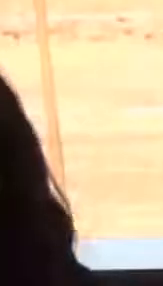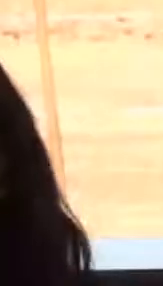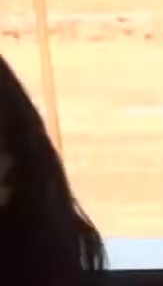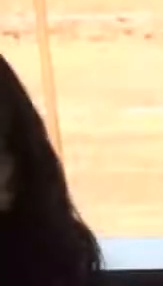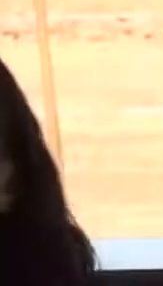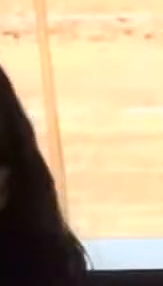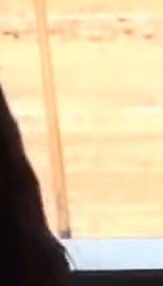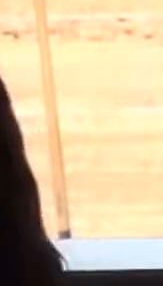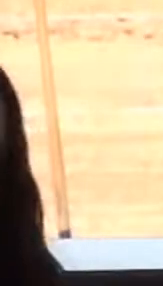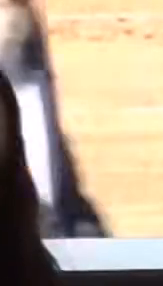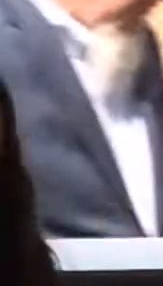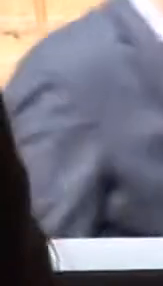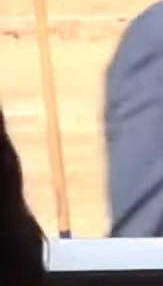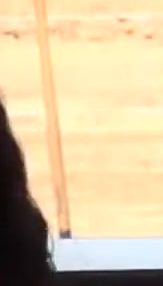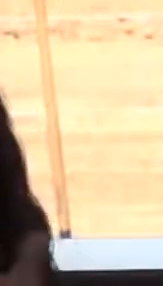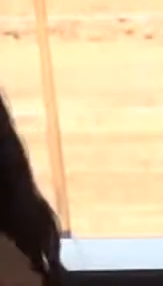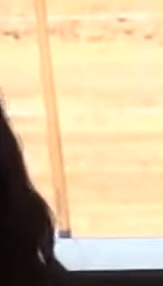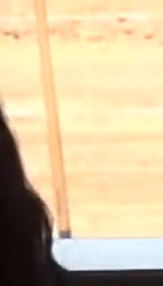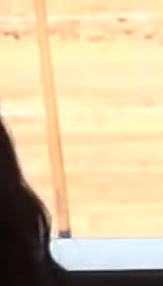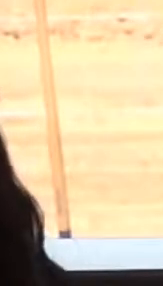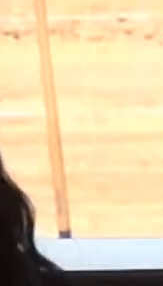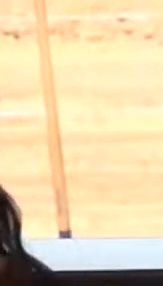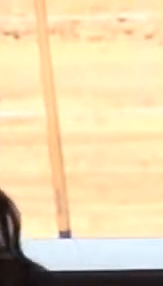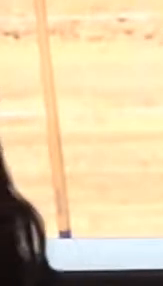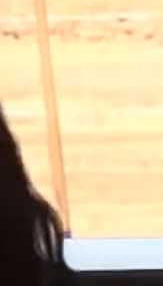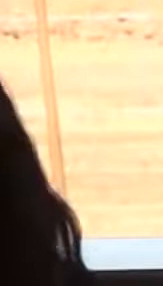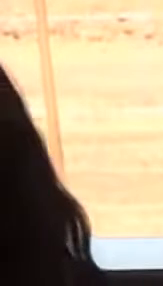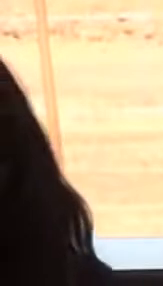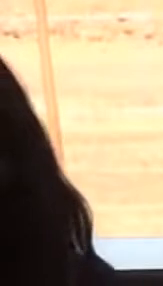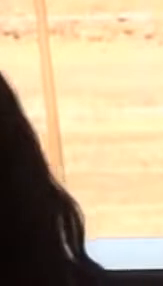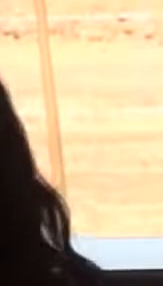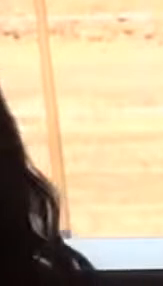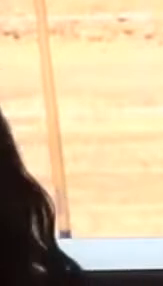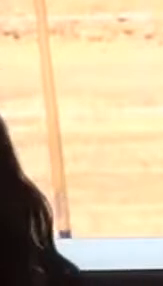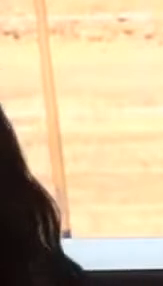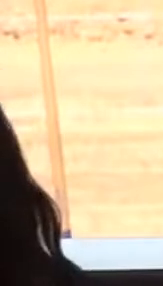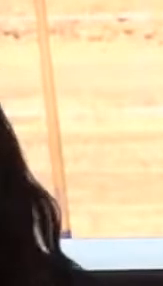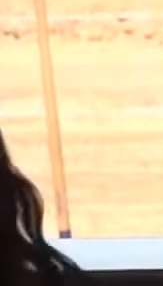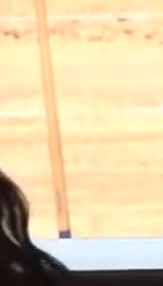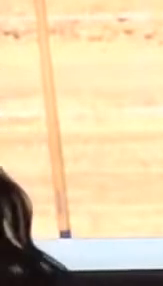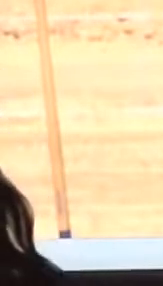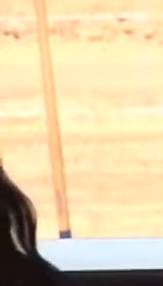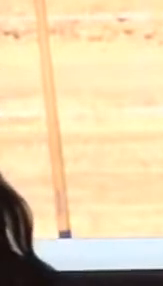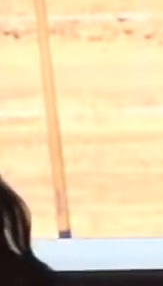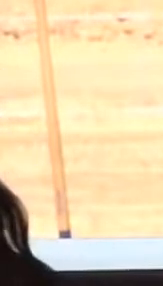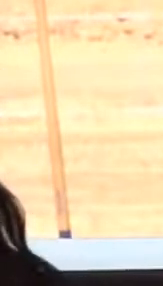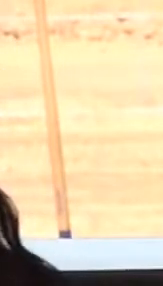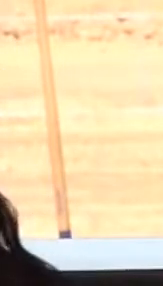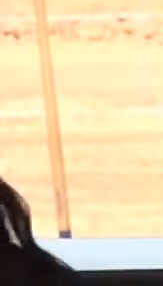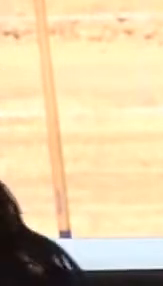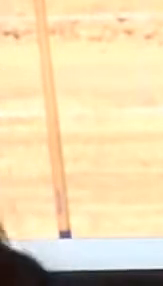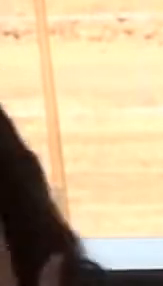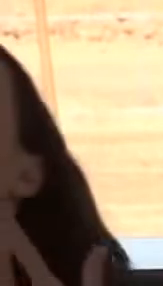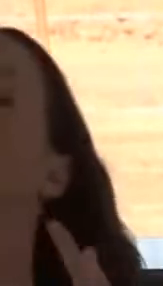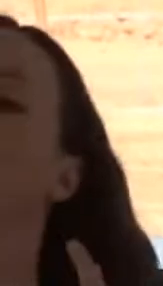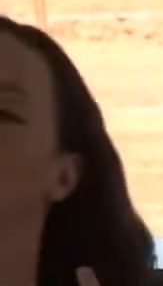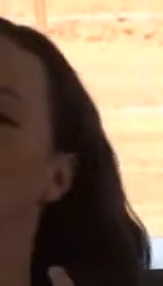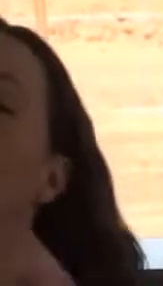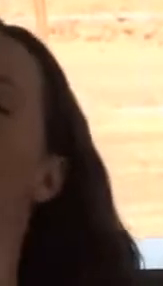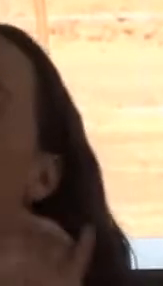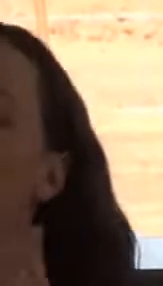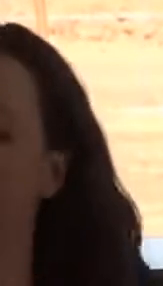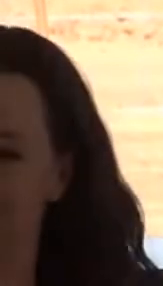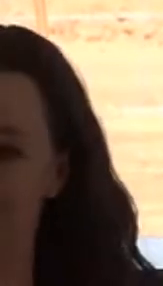Also, there are a few other guests I'd like to introduce. Please stand and be recognized when I announce your name. We're going to do this the Clovis